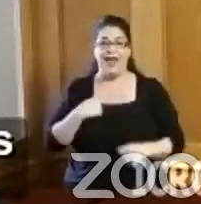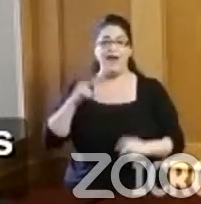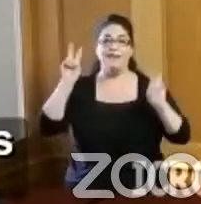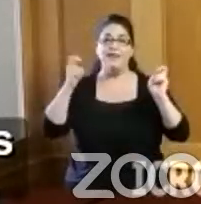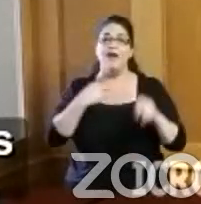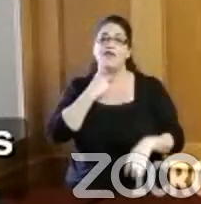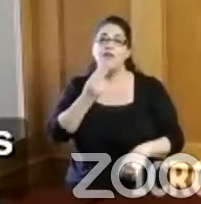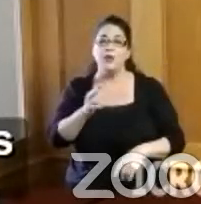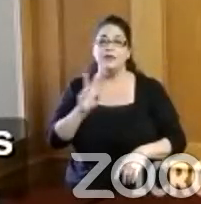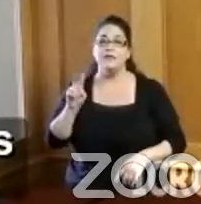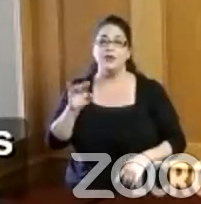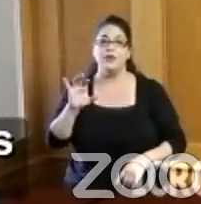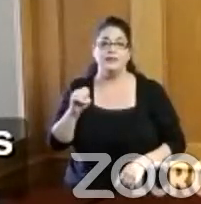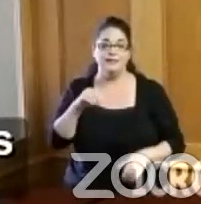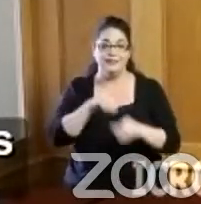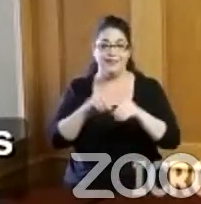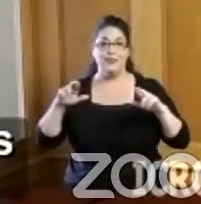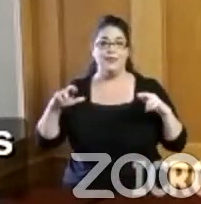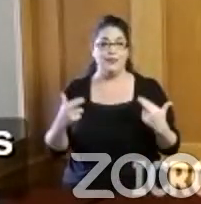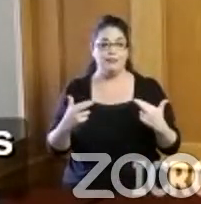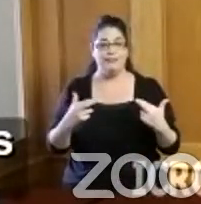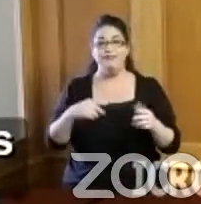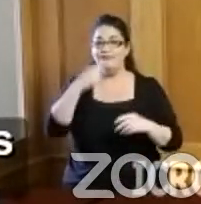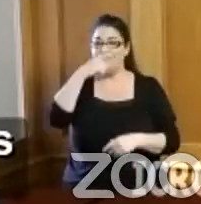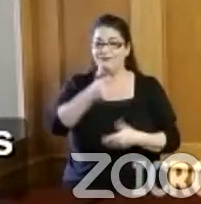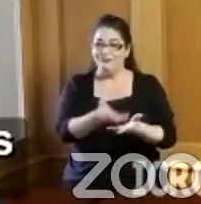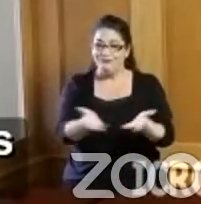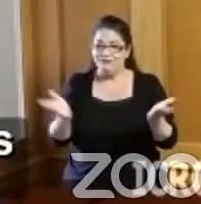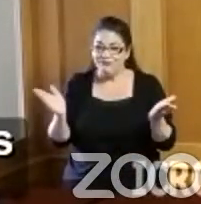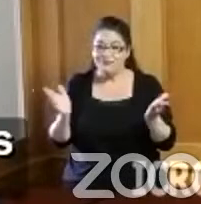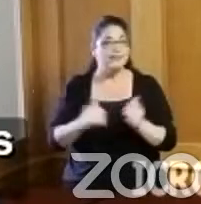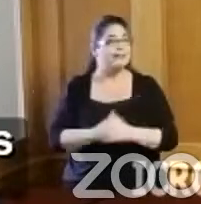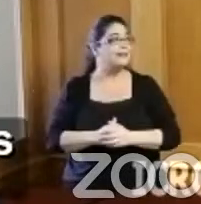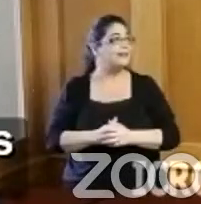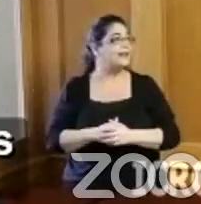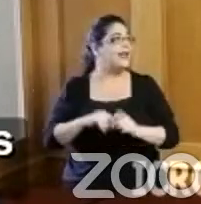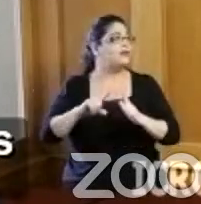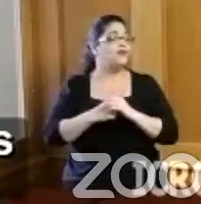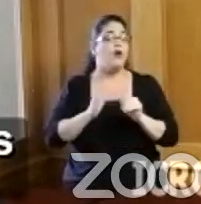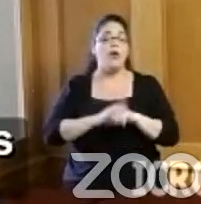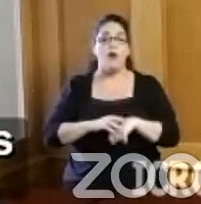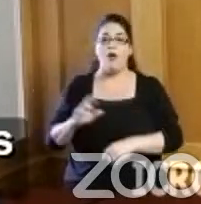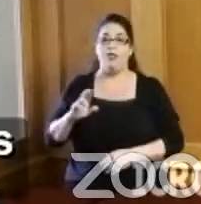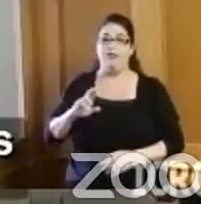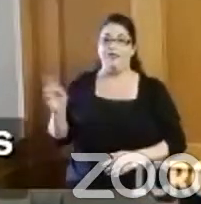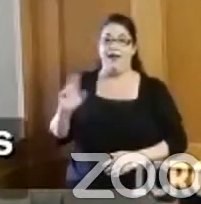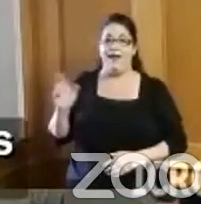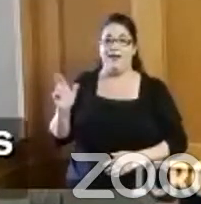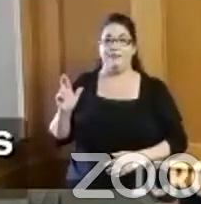of course. And so if we could just introduce ourselves and start on my right side.